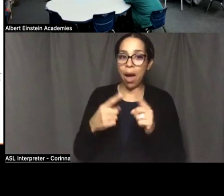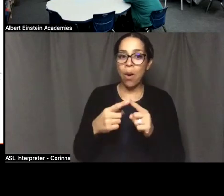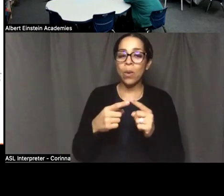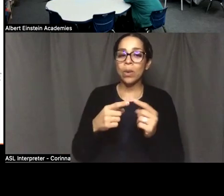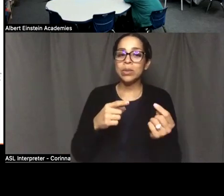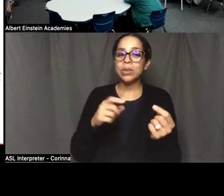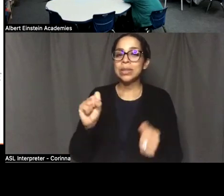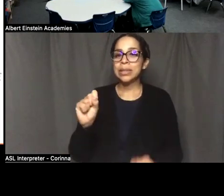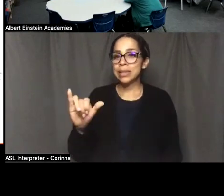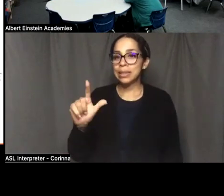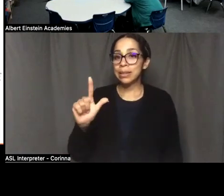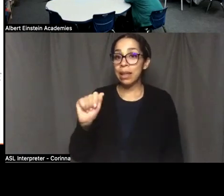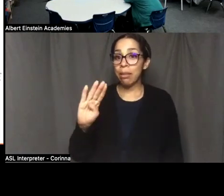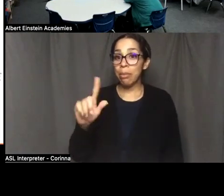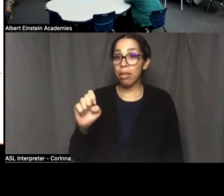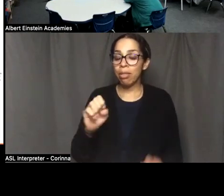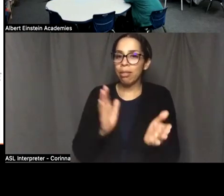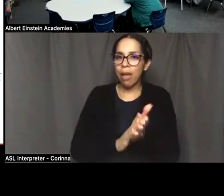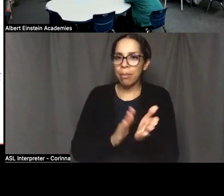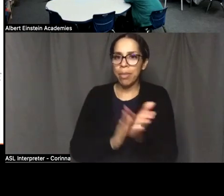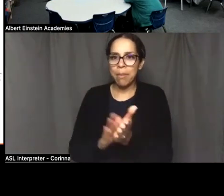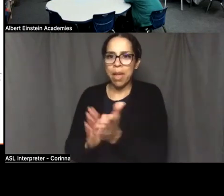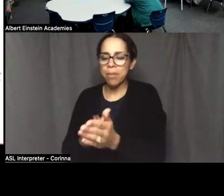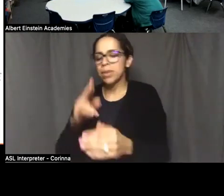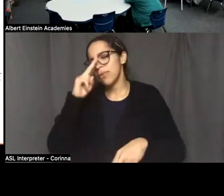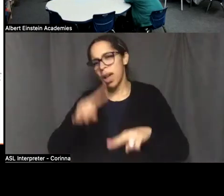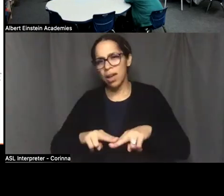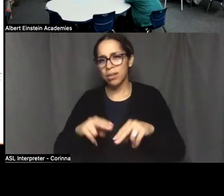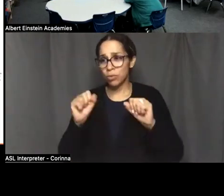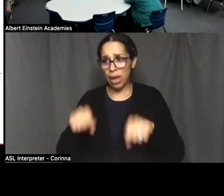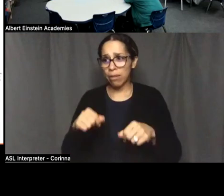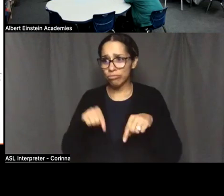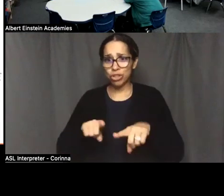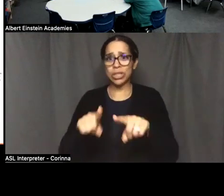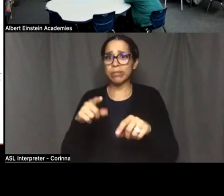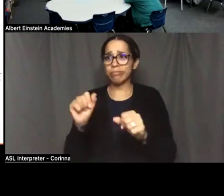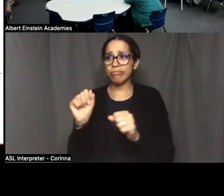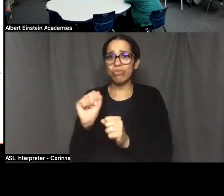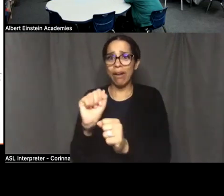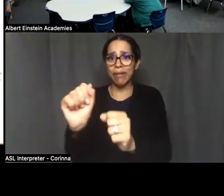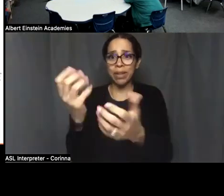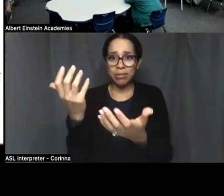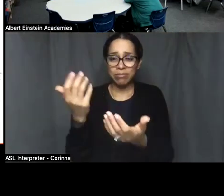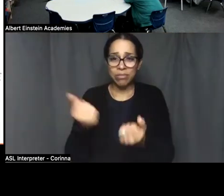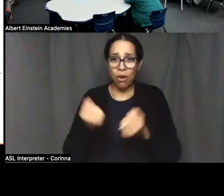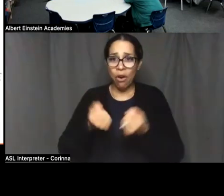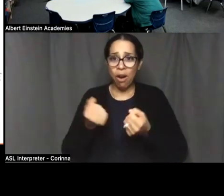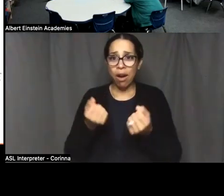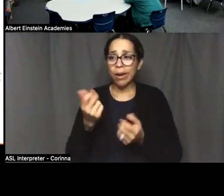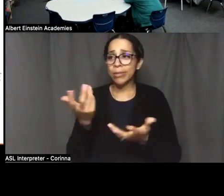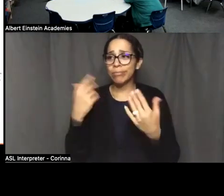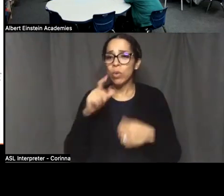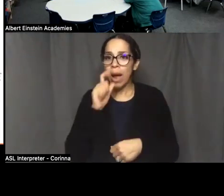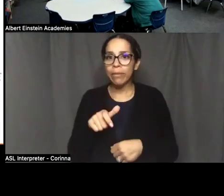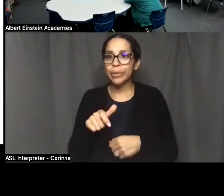fun. Like you can do this when you're driving in the car. You don't have to you sit at the table and do all this. It can just be like walking somewhere or